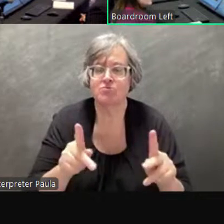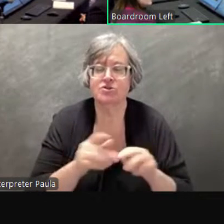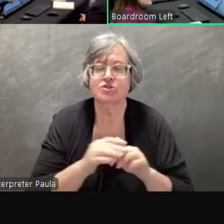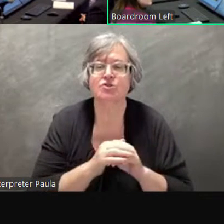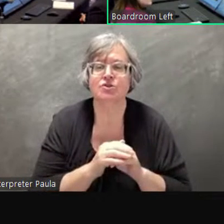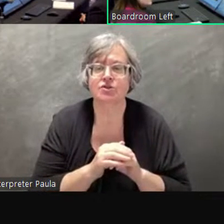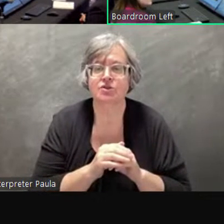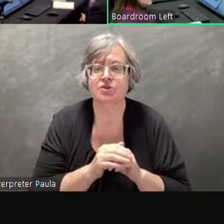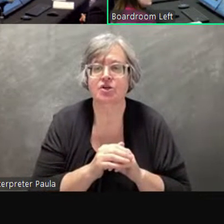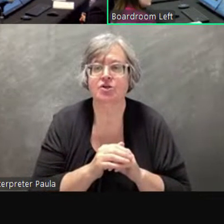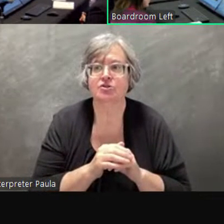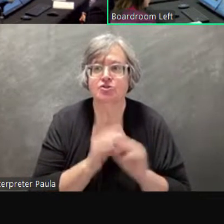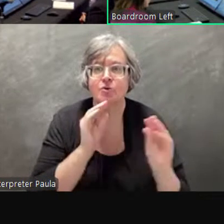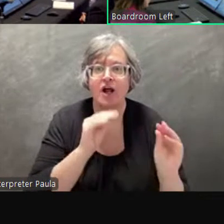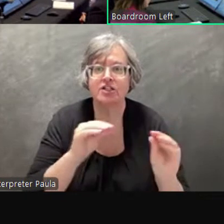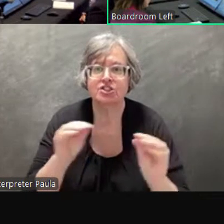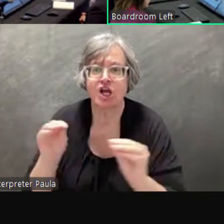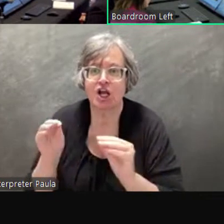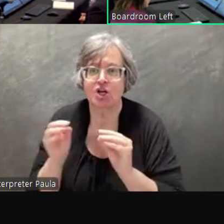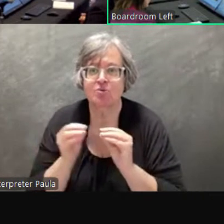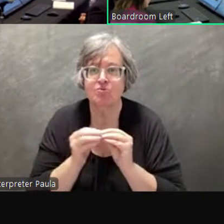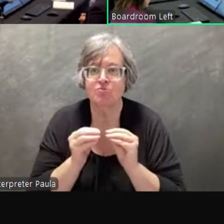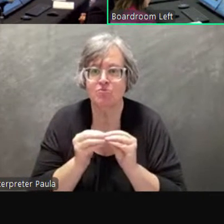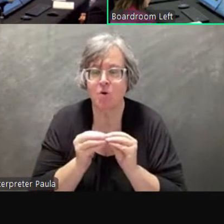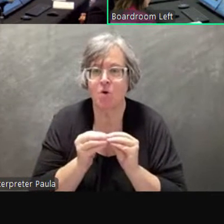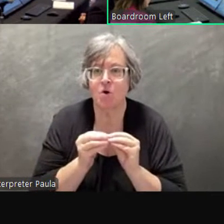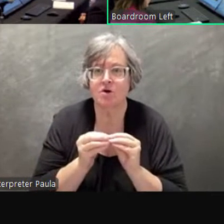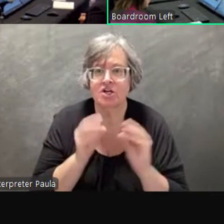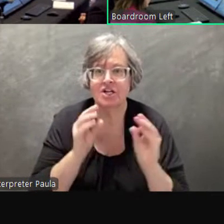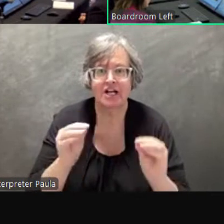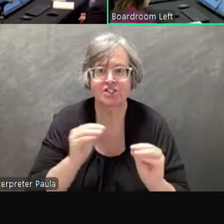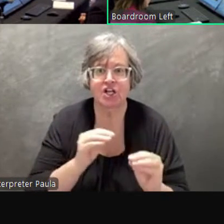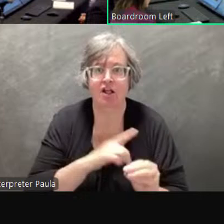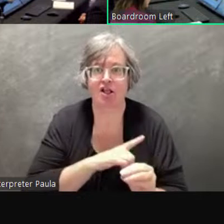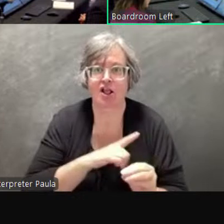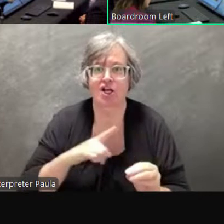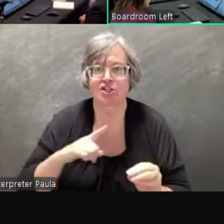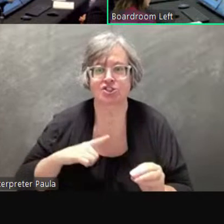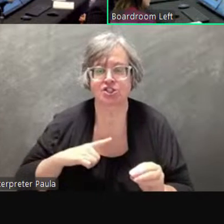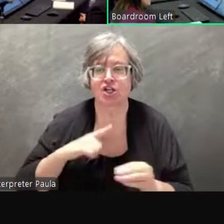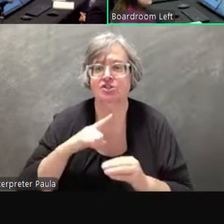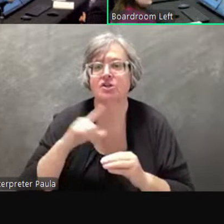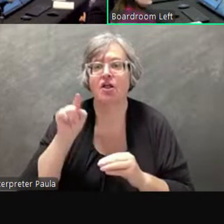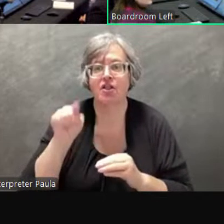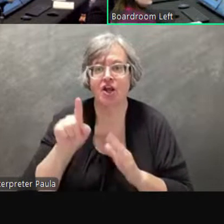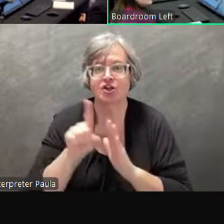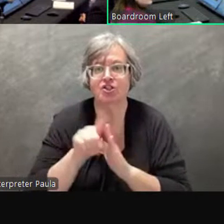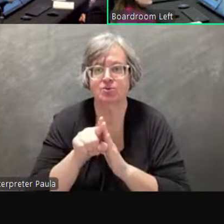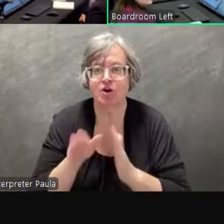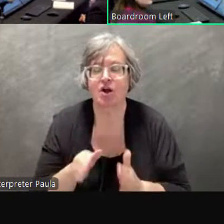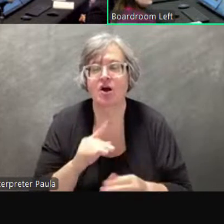to further educate the legislature in Springfield about the broader opportunity that exists with proper